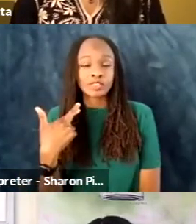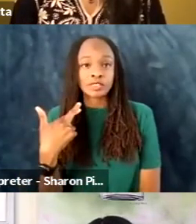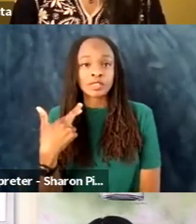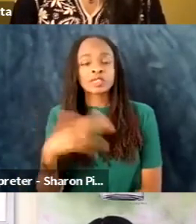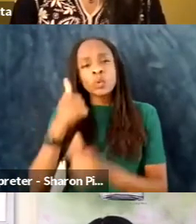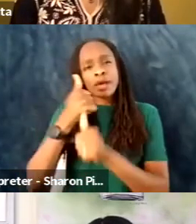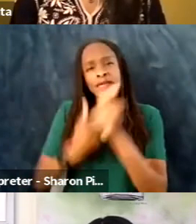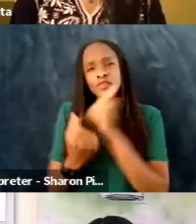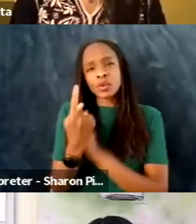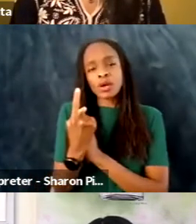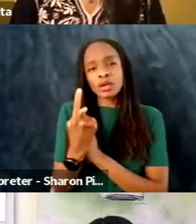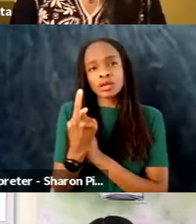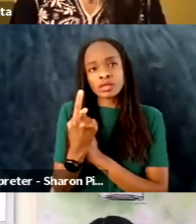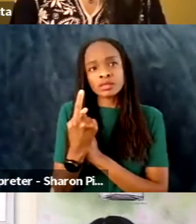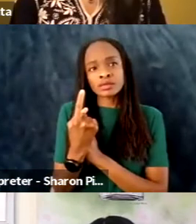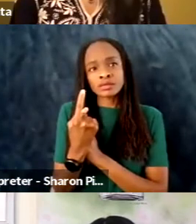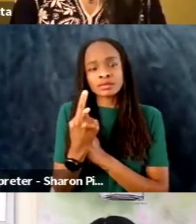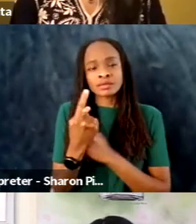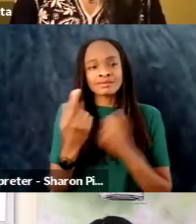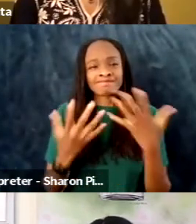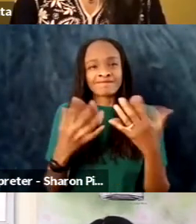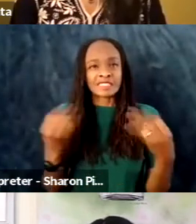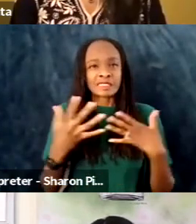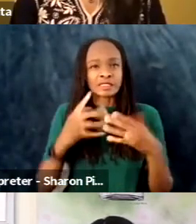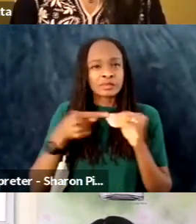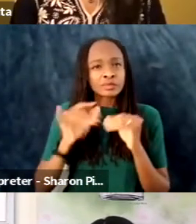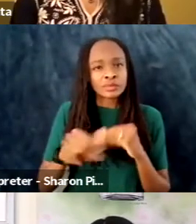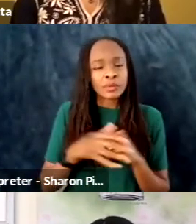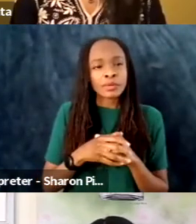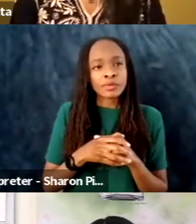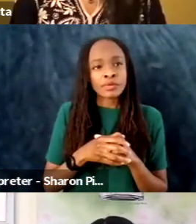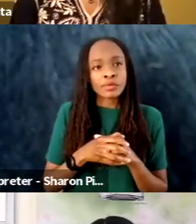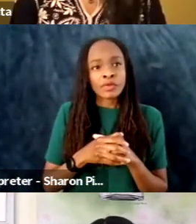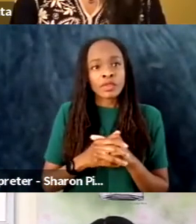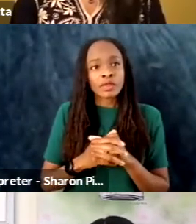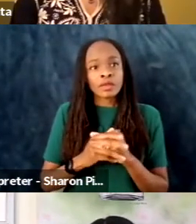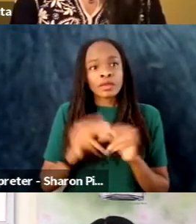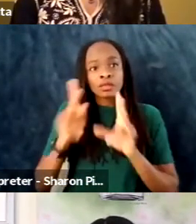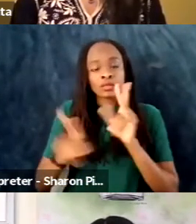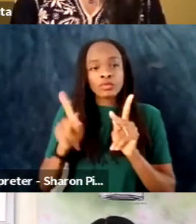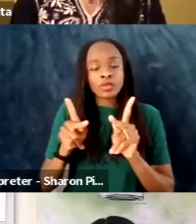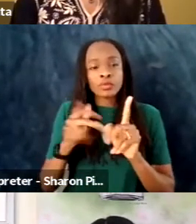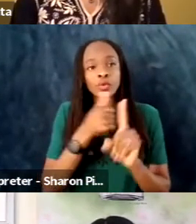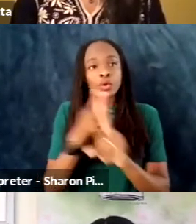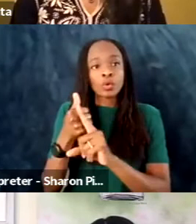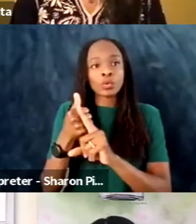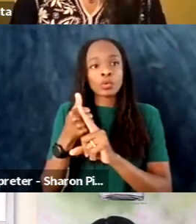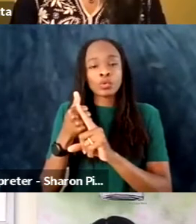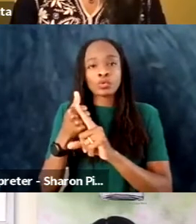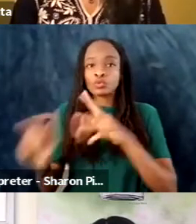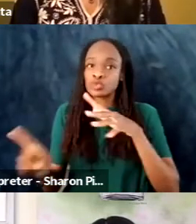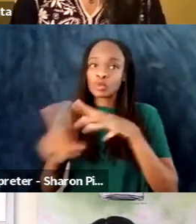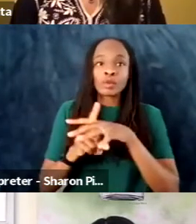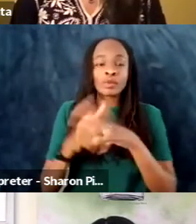everyone will go with the status quo. And the ones who change the status quo are the ones that change the